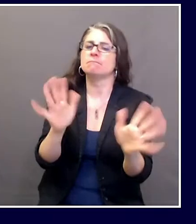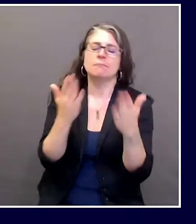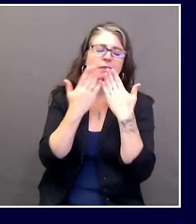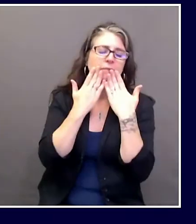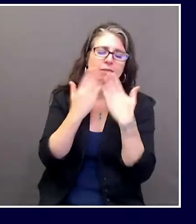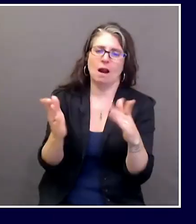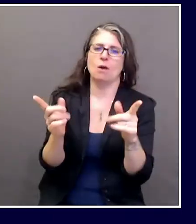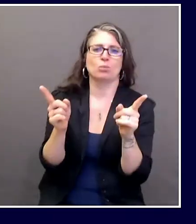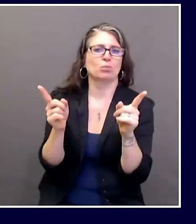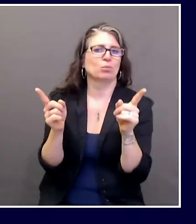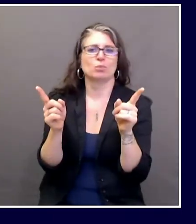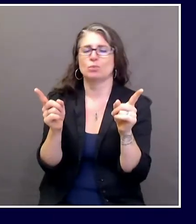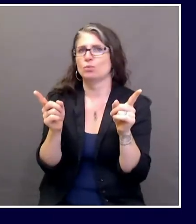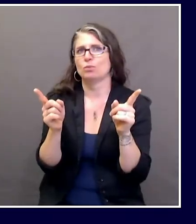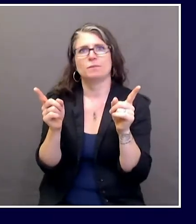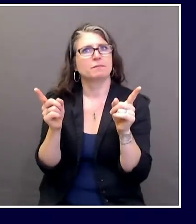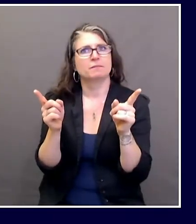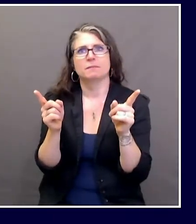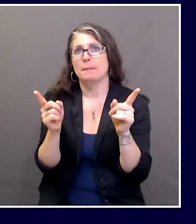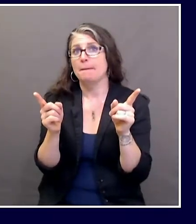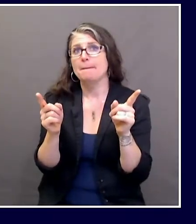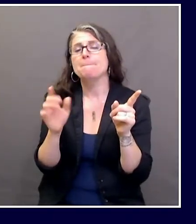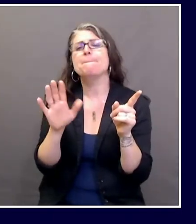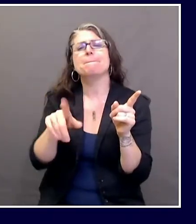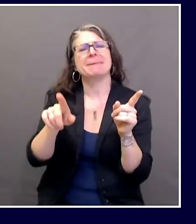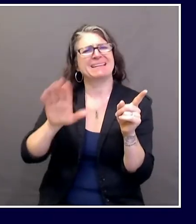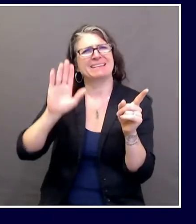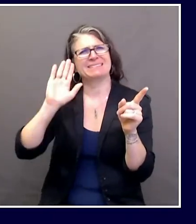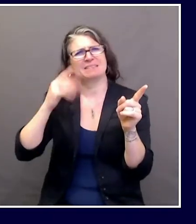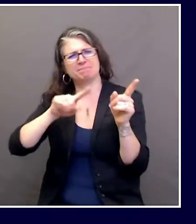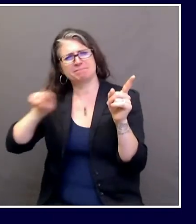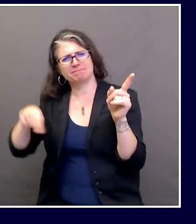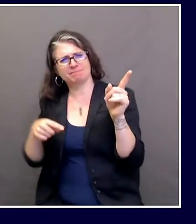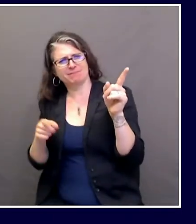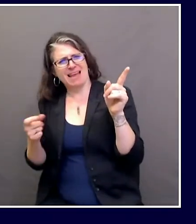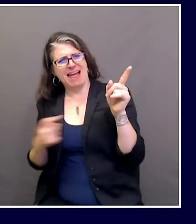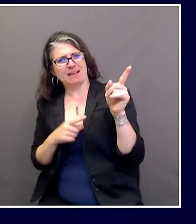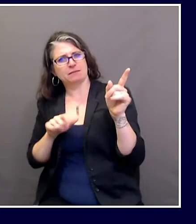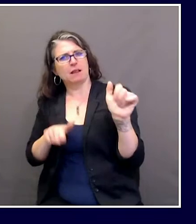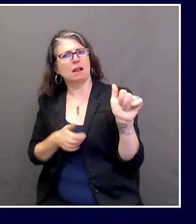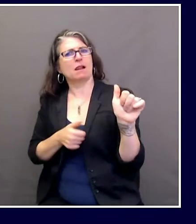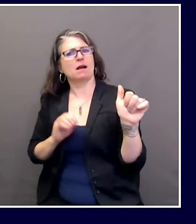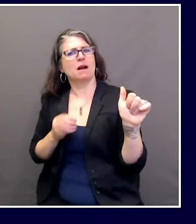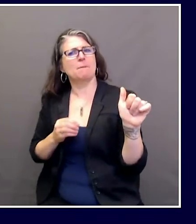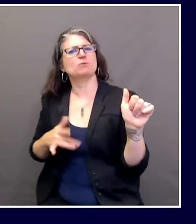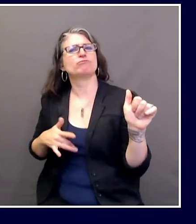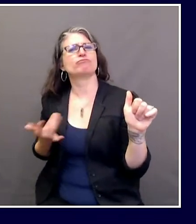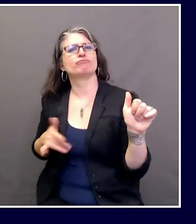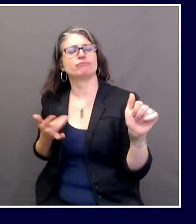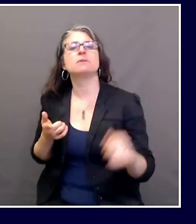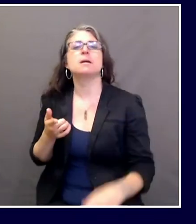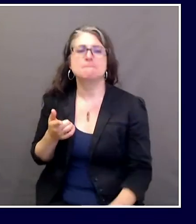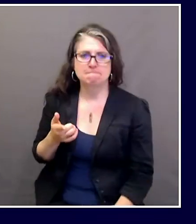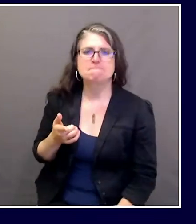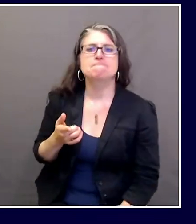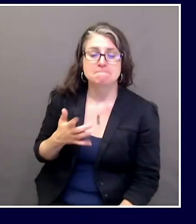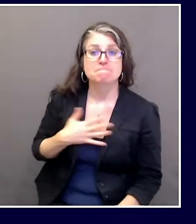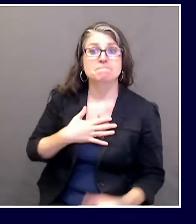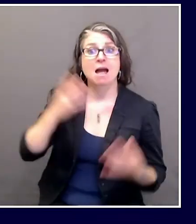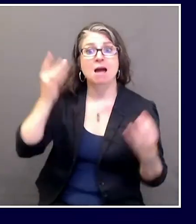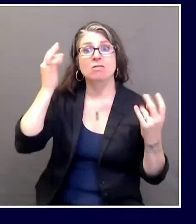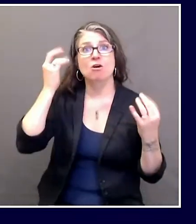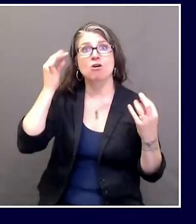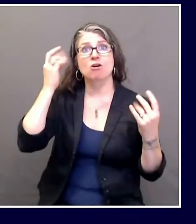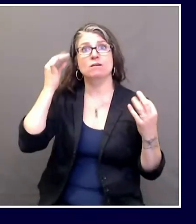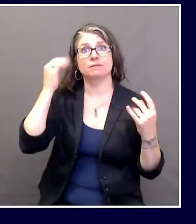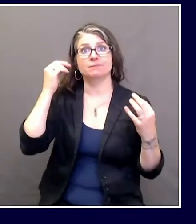end of that. Well, I think what's really important there, Chris, is just to recognize that in those groups, say people in their 60s,